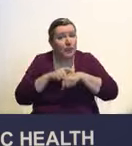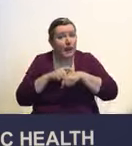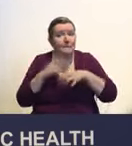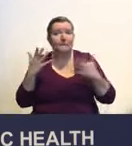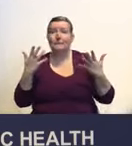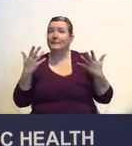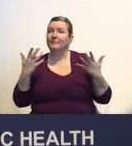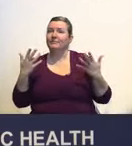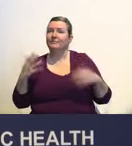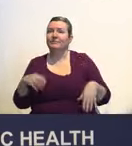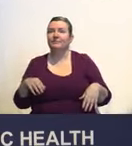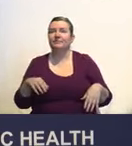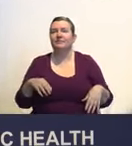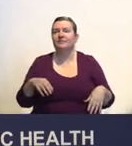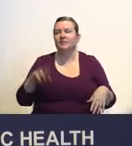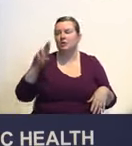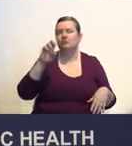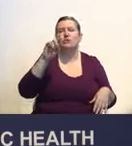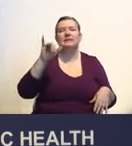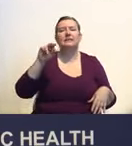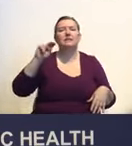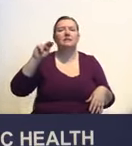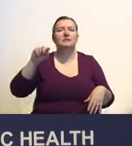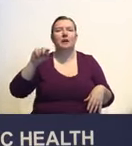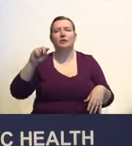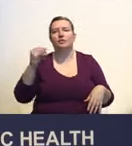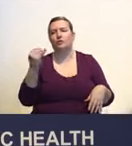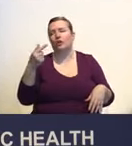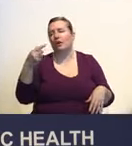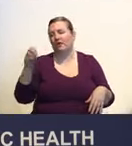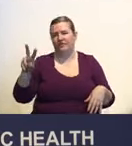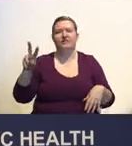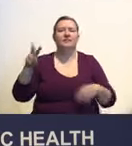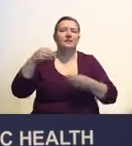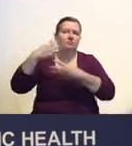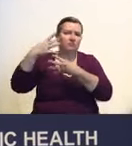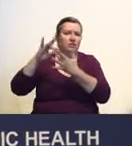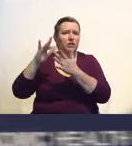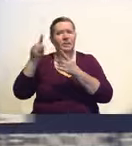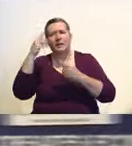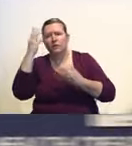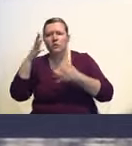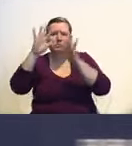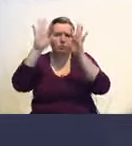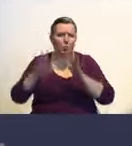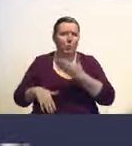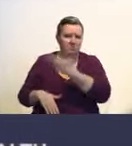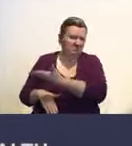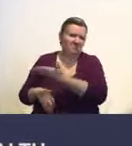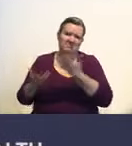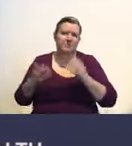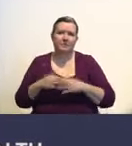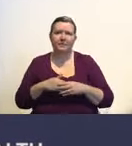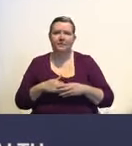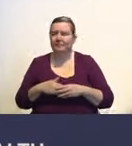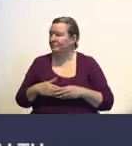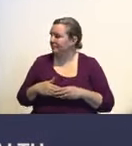ready.nj.gov for all the updates as it pertains to this coming storm. Thanks, Gov. Pat, thank you. And it looks like this is